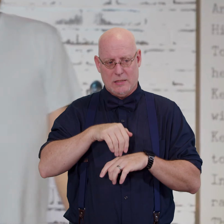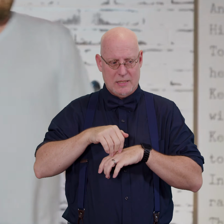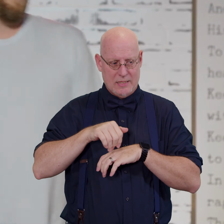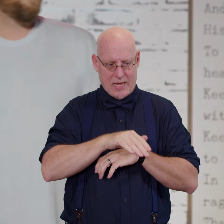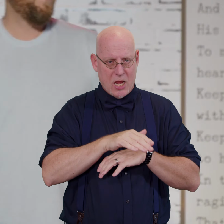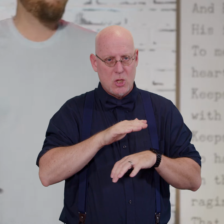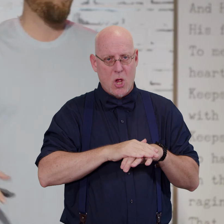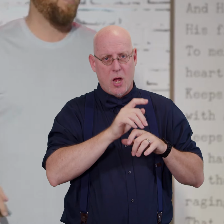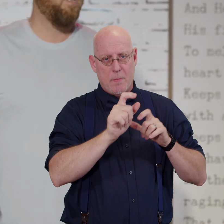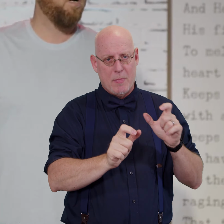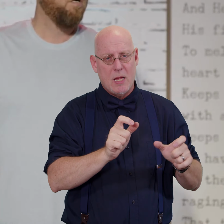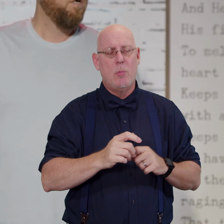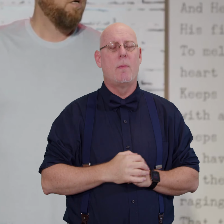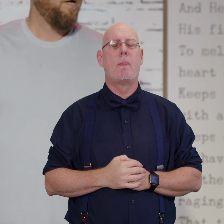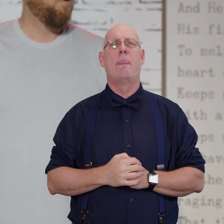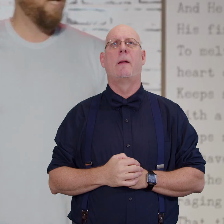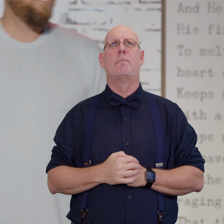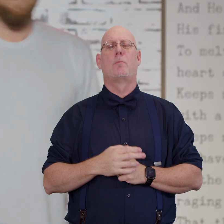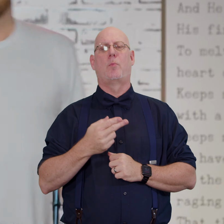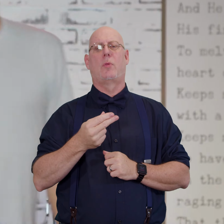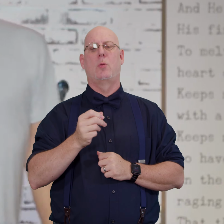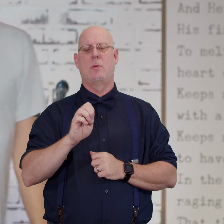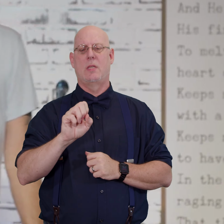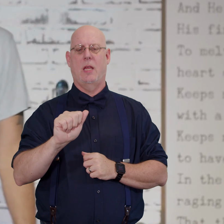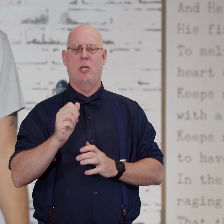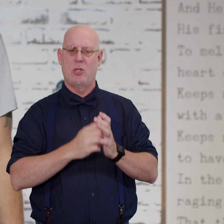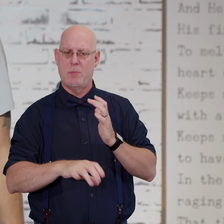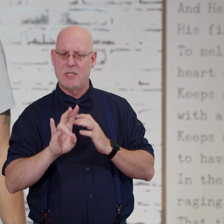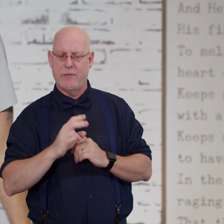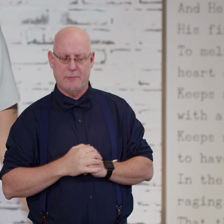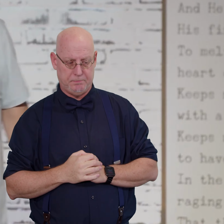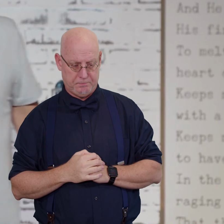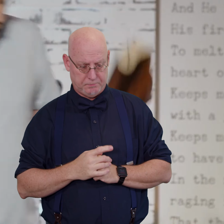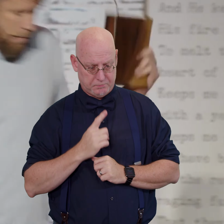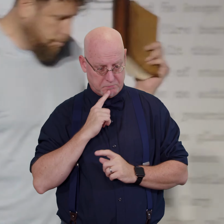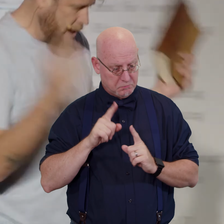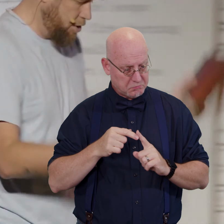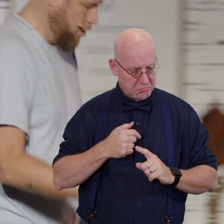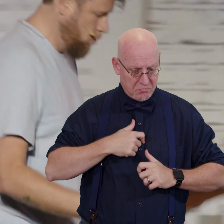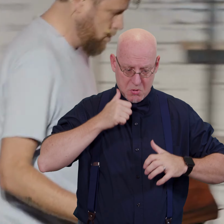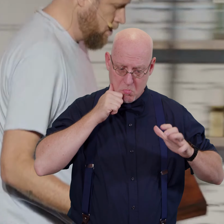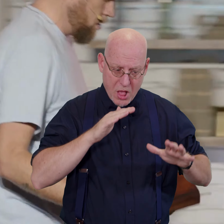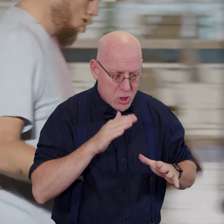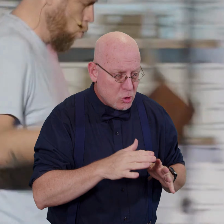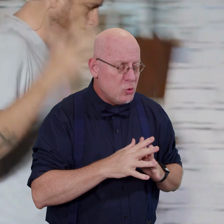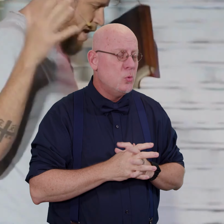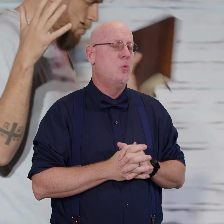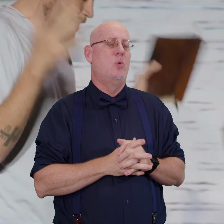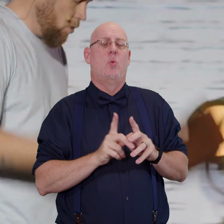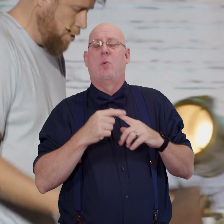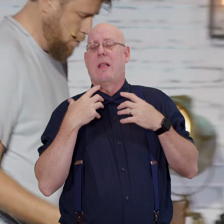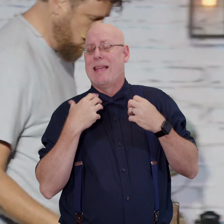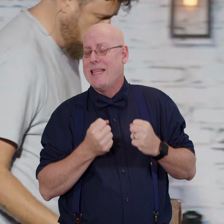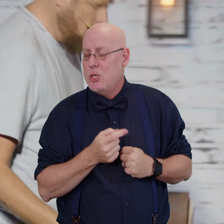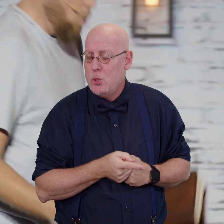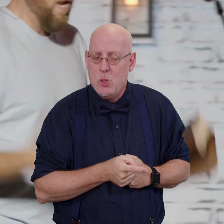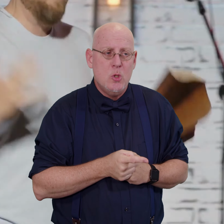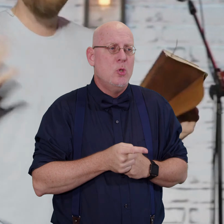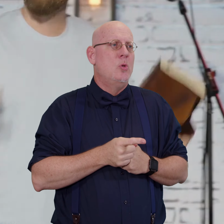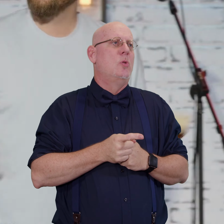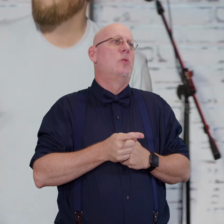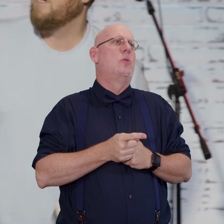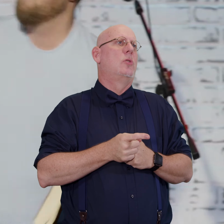upon his people here in Hosea chapter 7. He says, when I would bless you, when I would heal you,